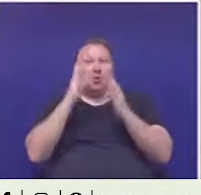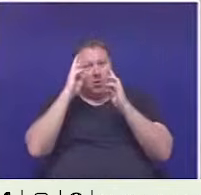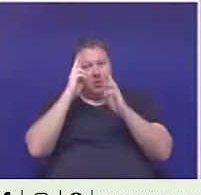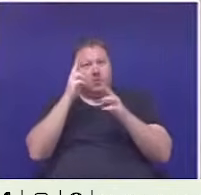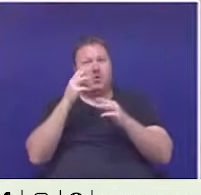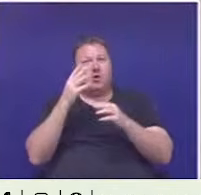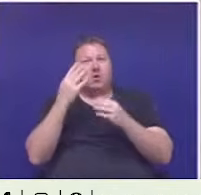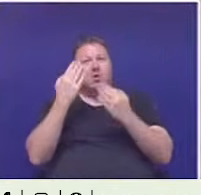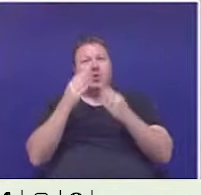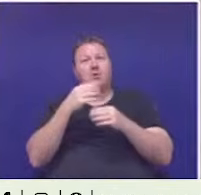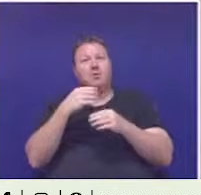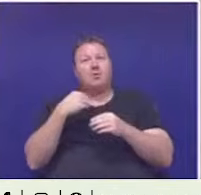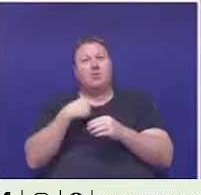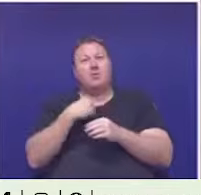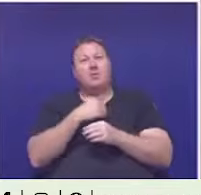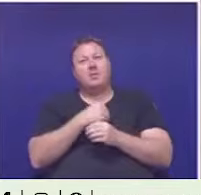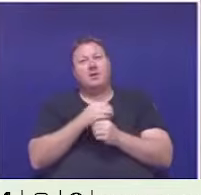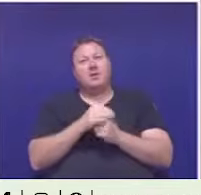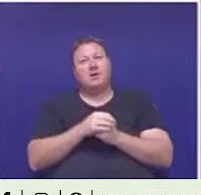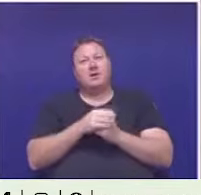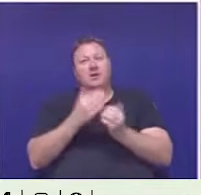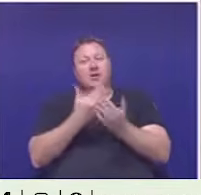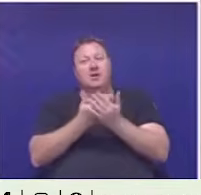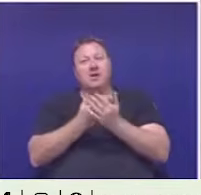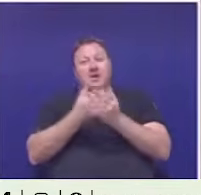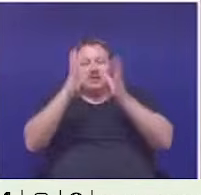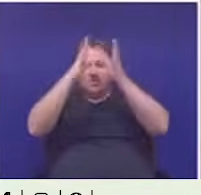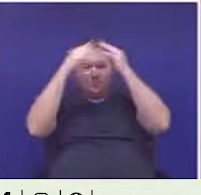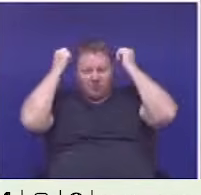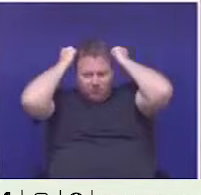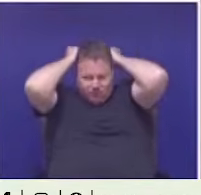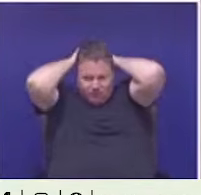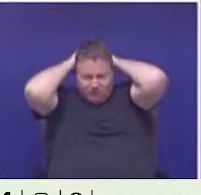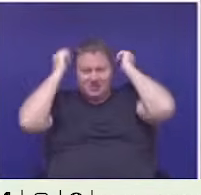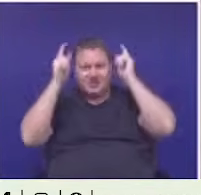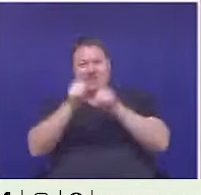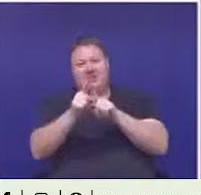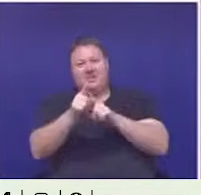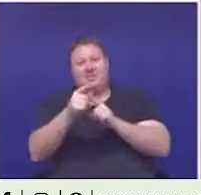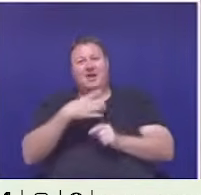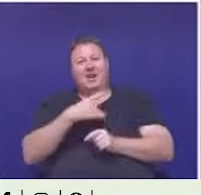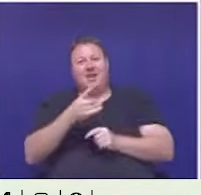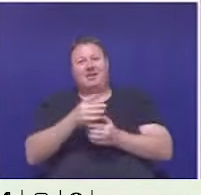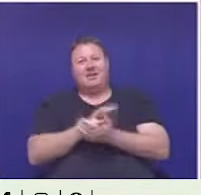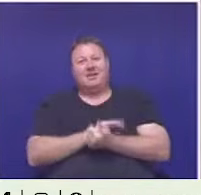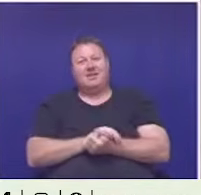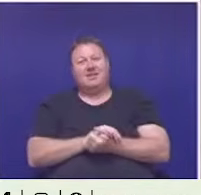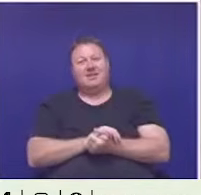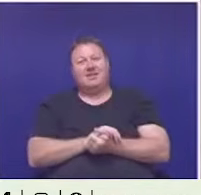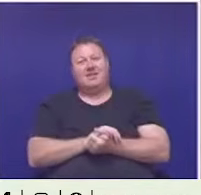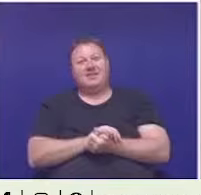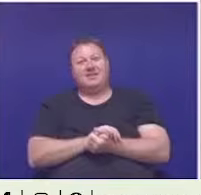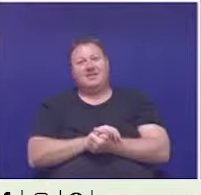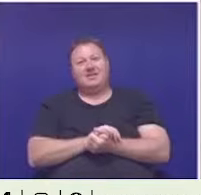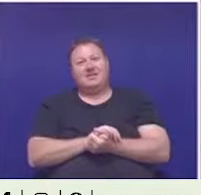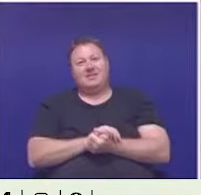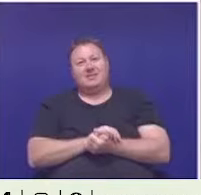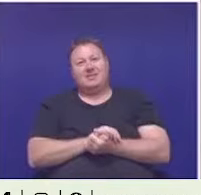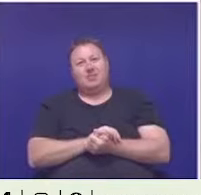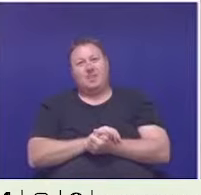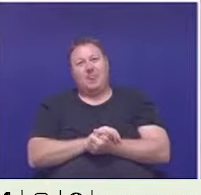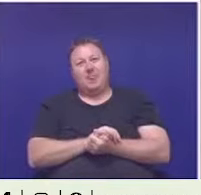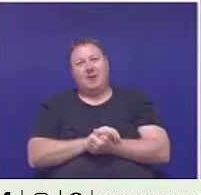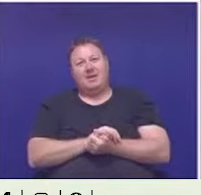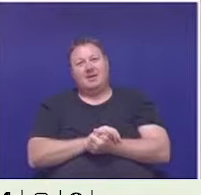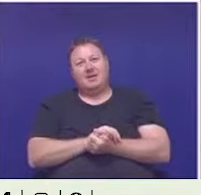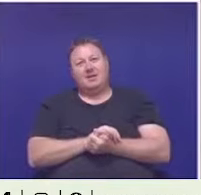is going to be able to plug me with his headgear. I really like it. I would love to procure one for myself as